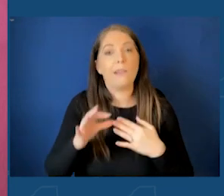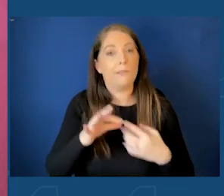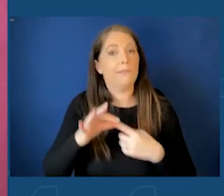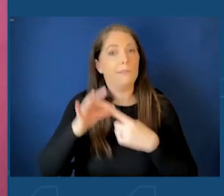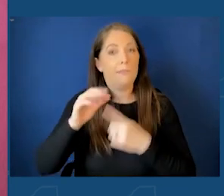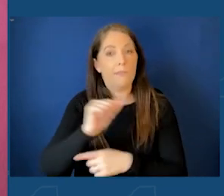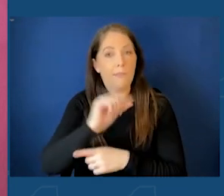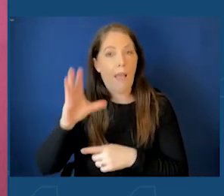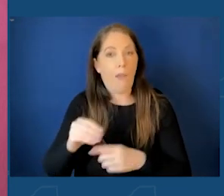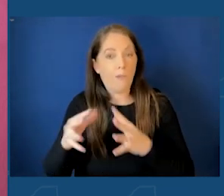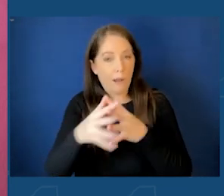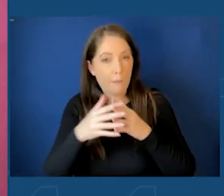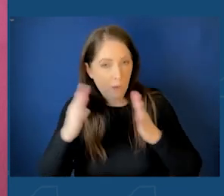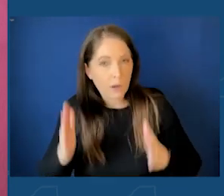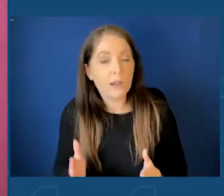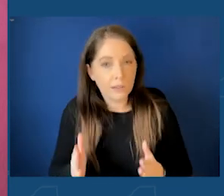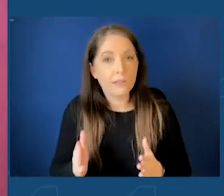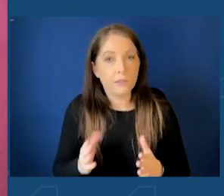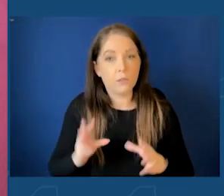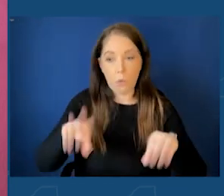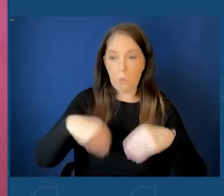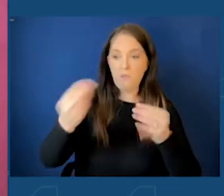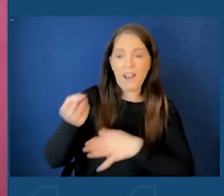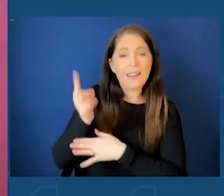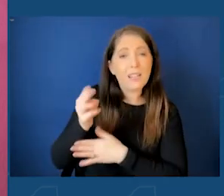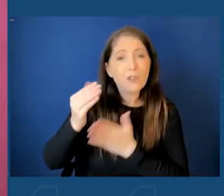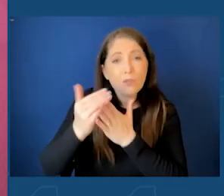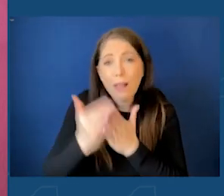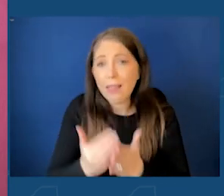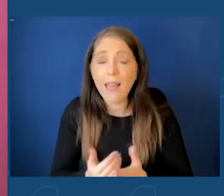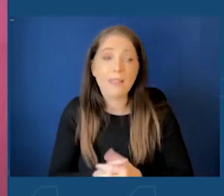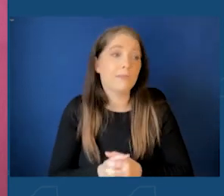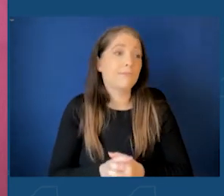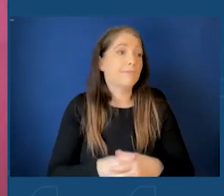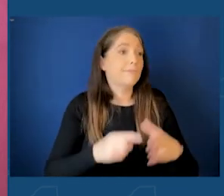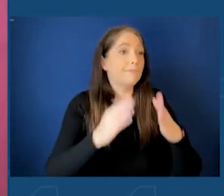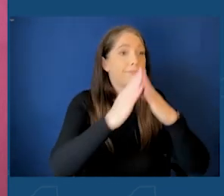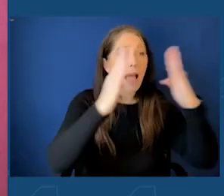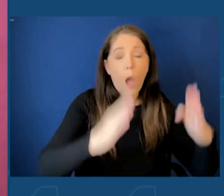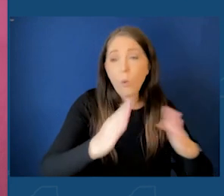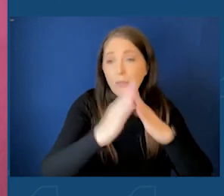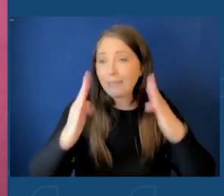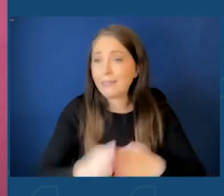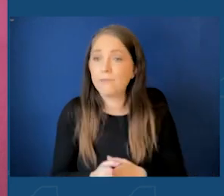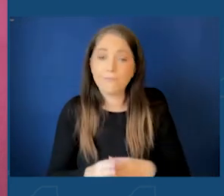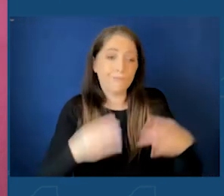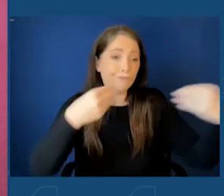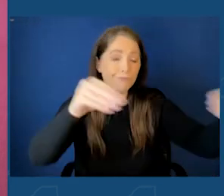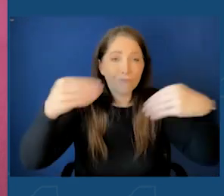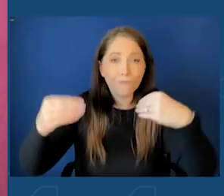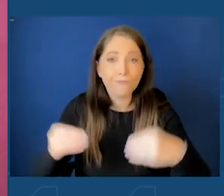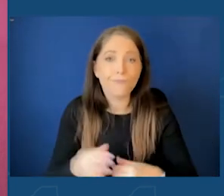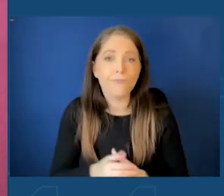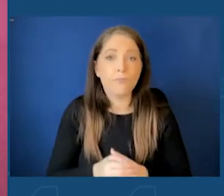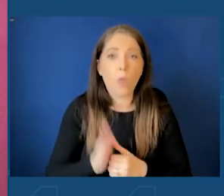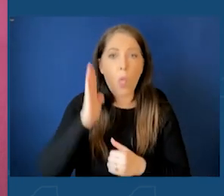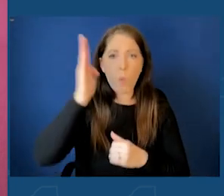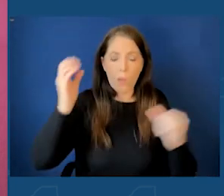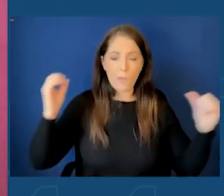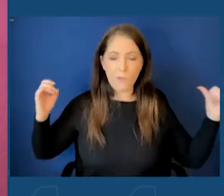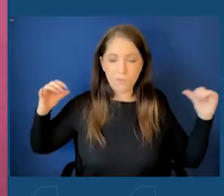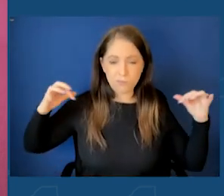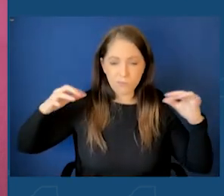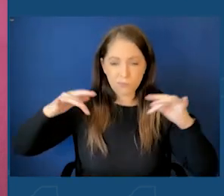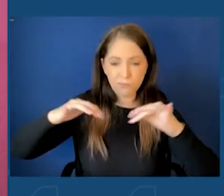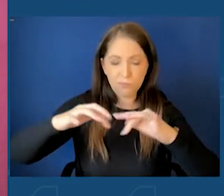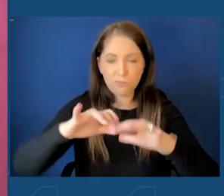history lessons, also affordable housing, office, and retail space. It'll be a center of gravity for community gatherings, organizing, and